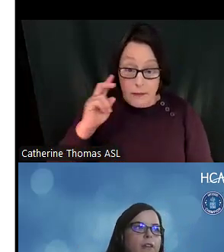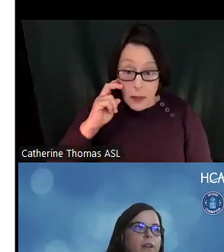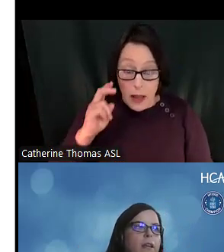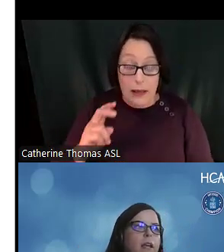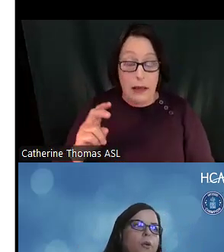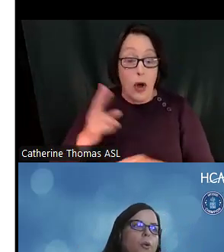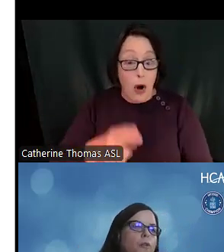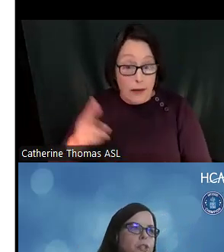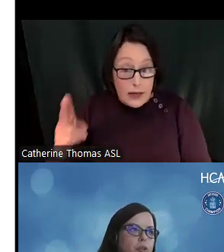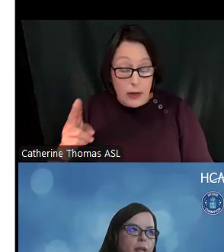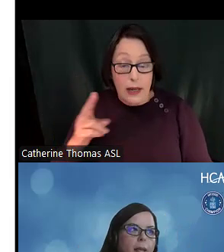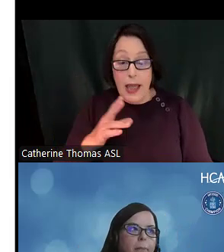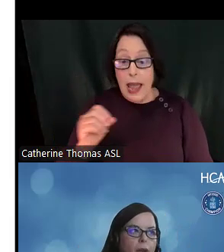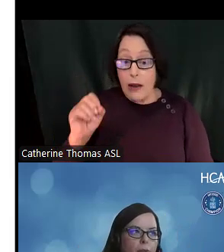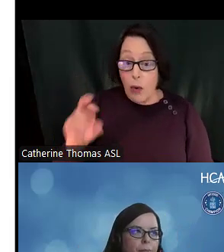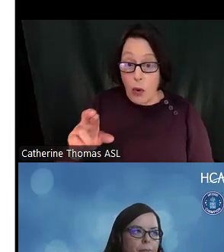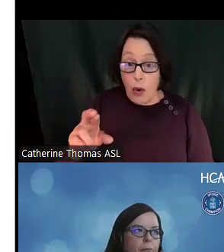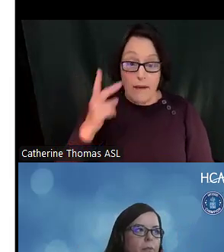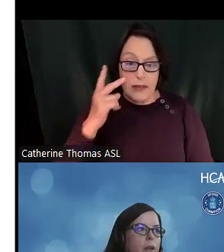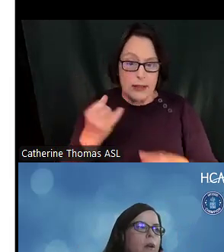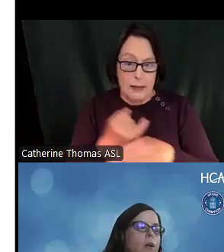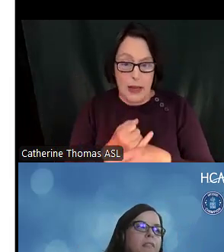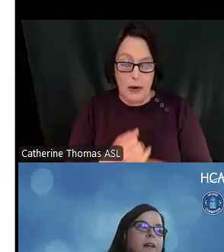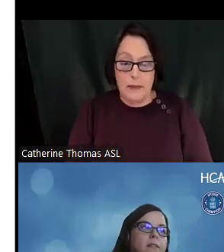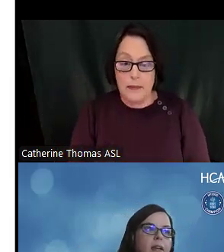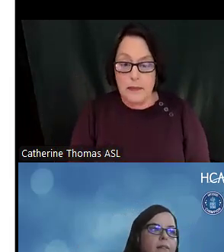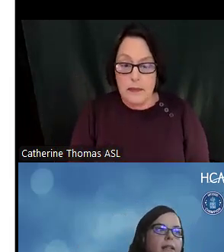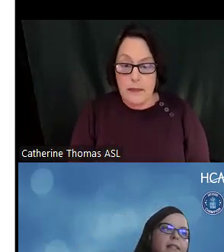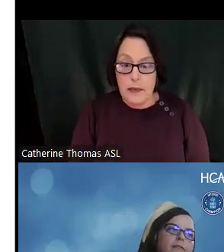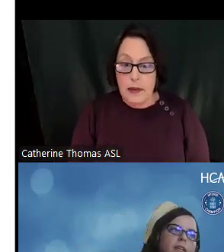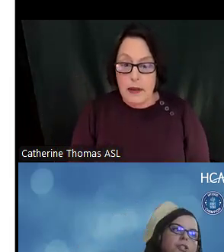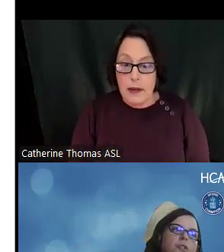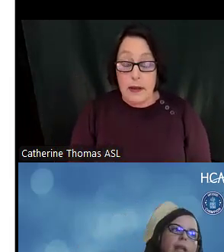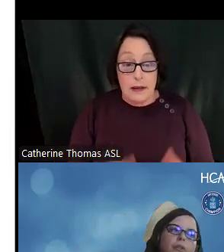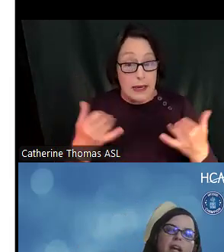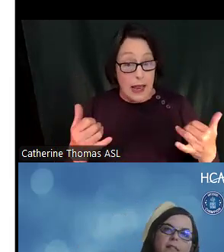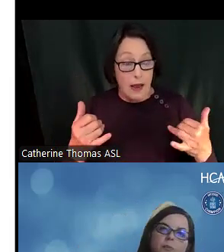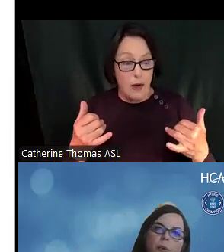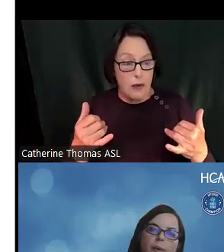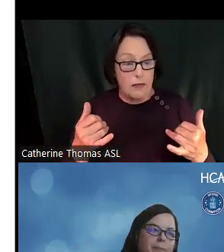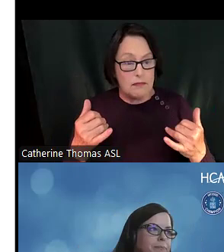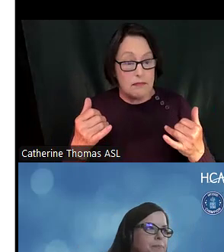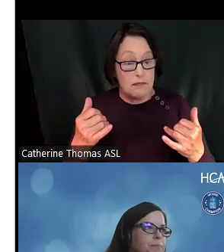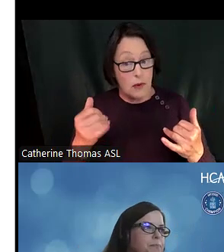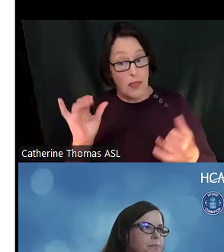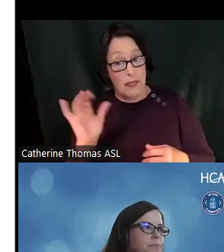of hearing, and or visually impaired. With that said, let's dive into the Language Access